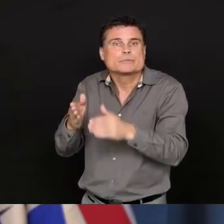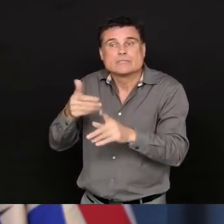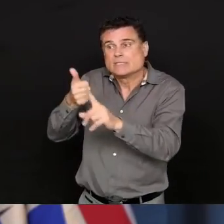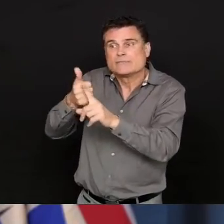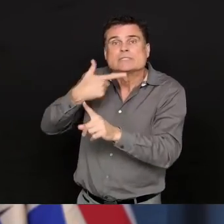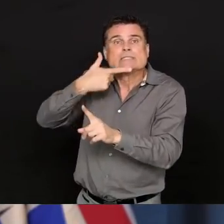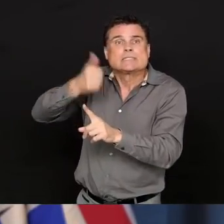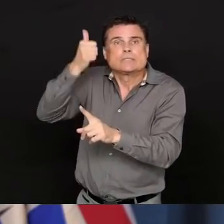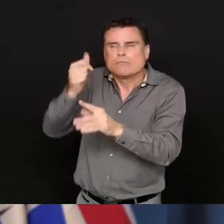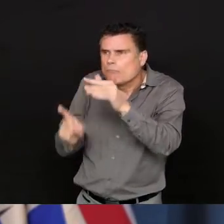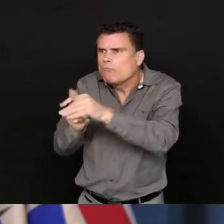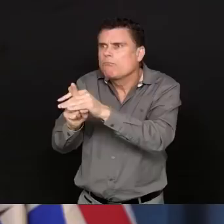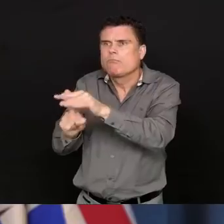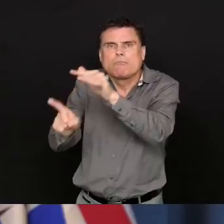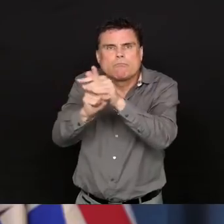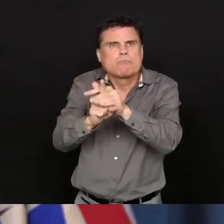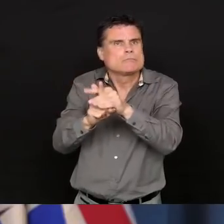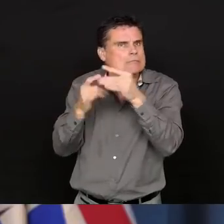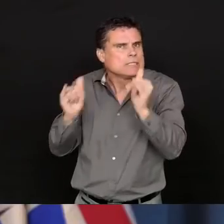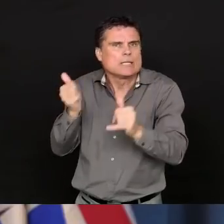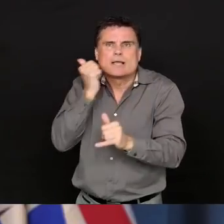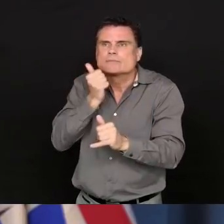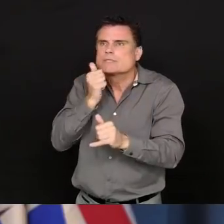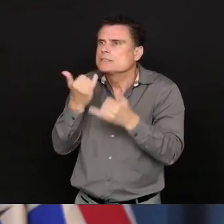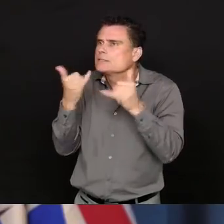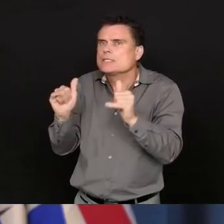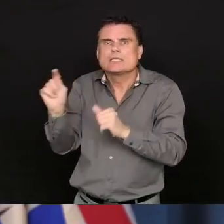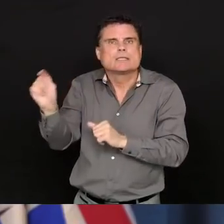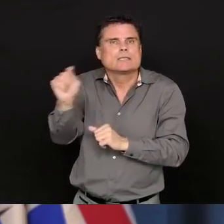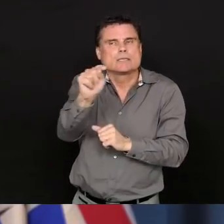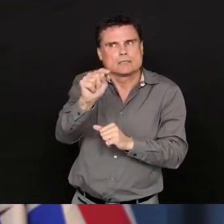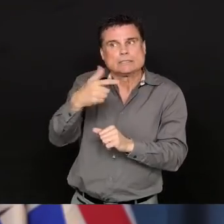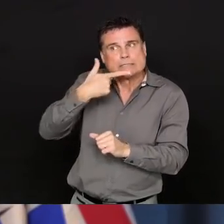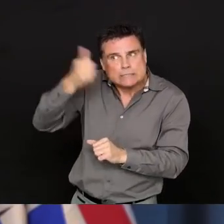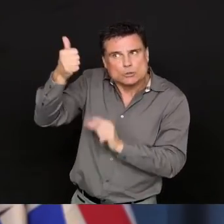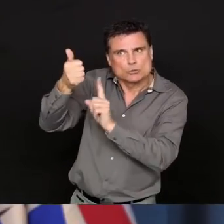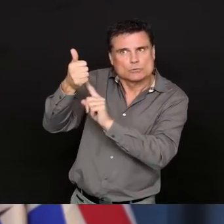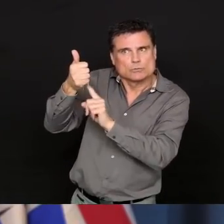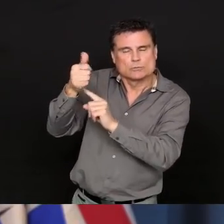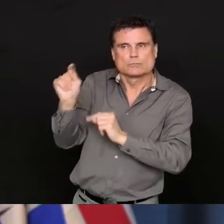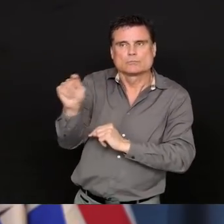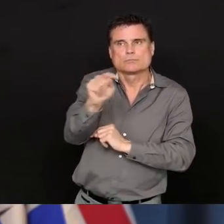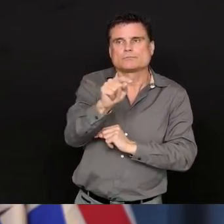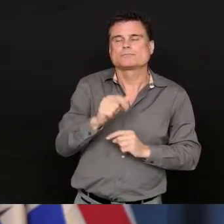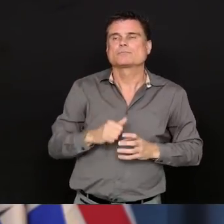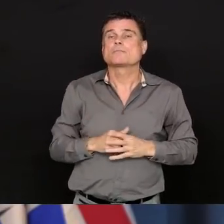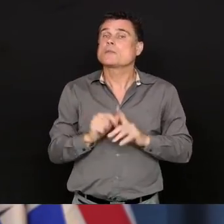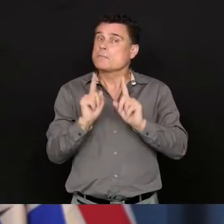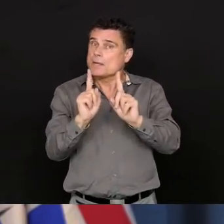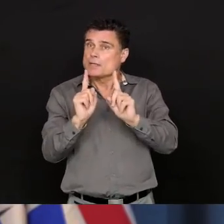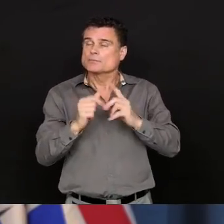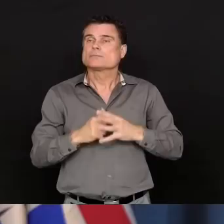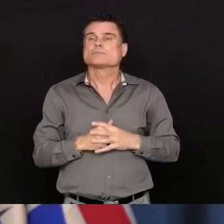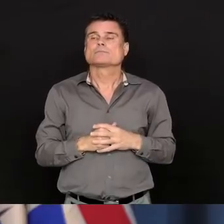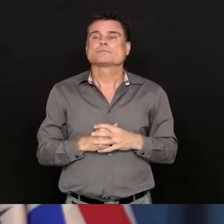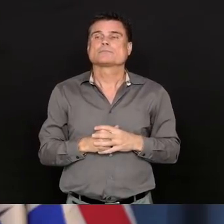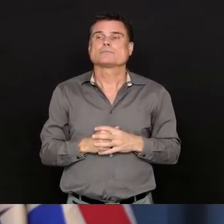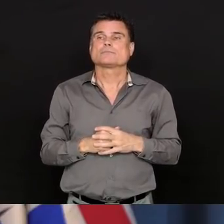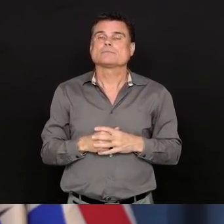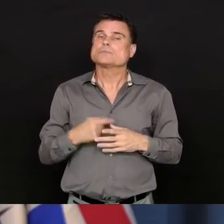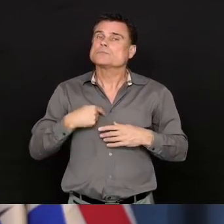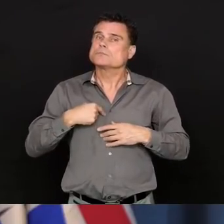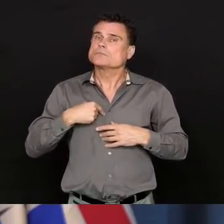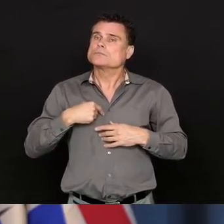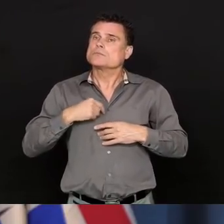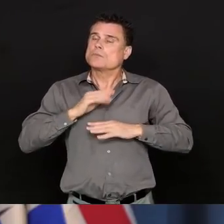in particular, but I am heartened that we are seeing that decrease in acceleration. If we had continued to